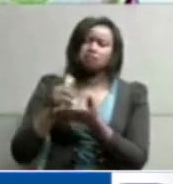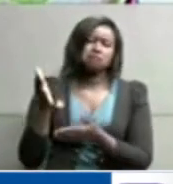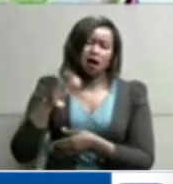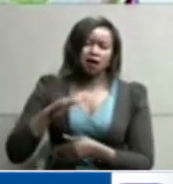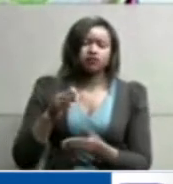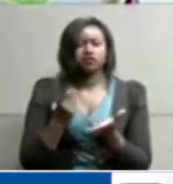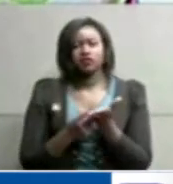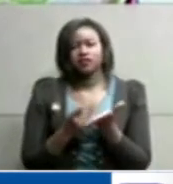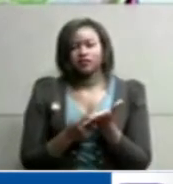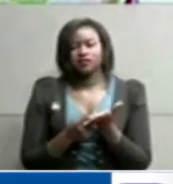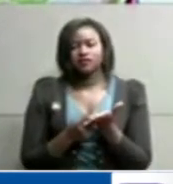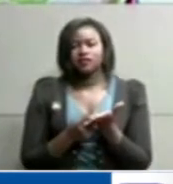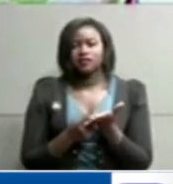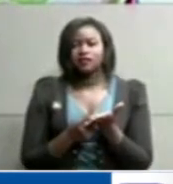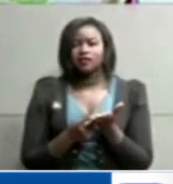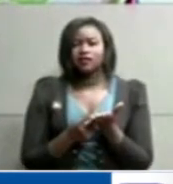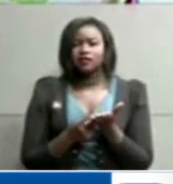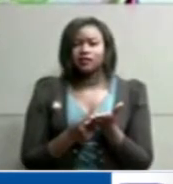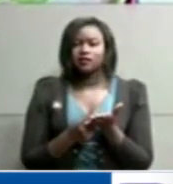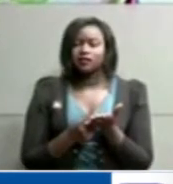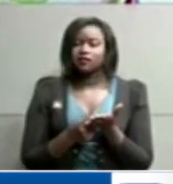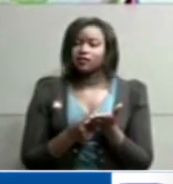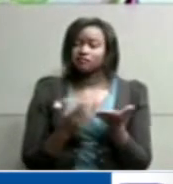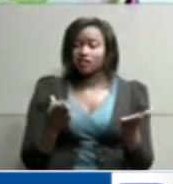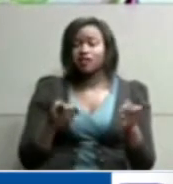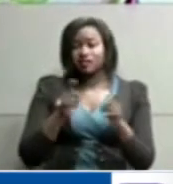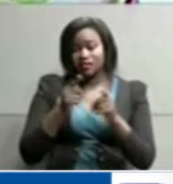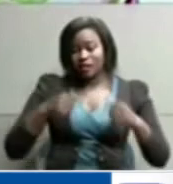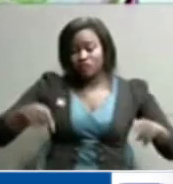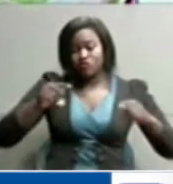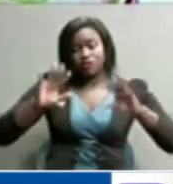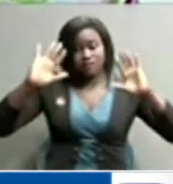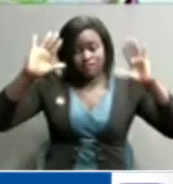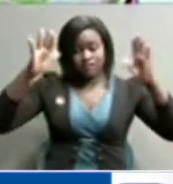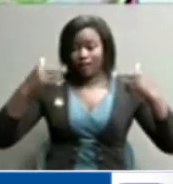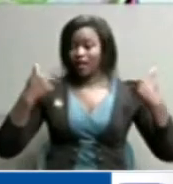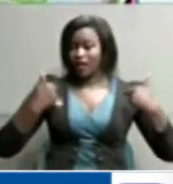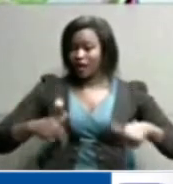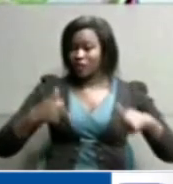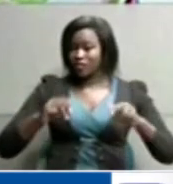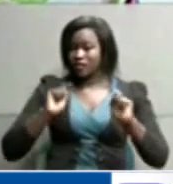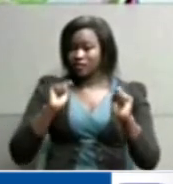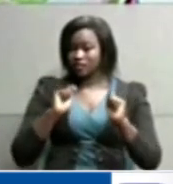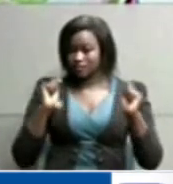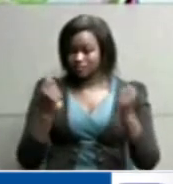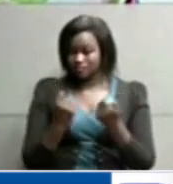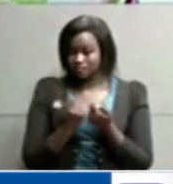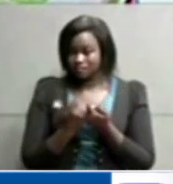And to the credit of our health teams,